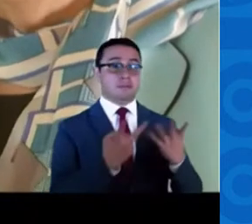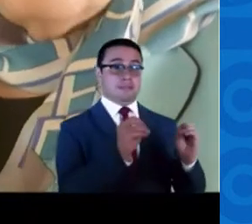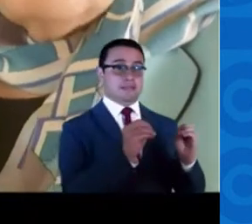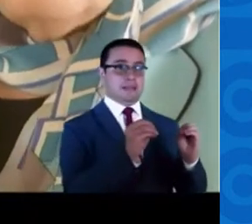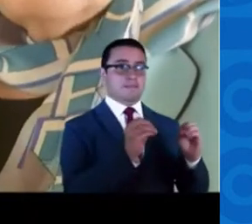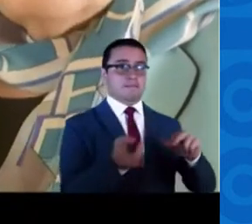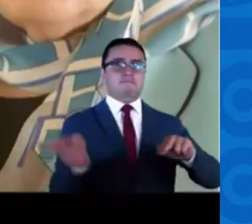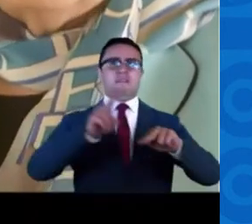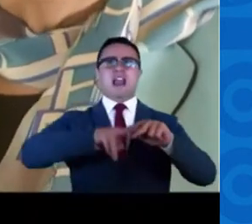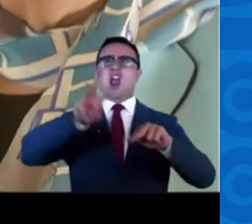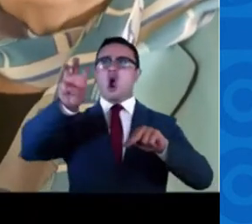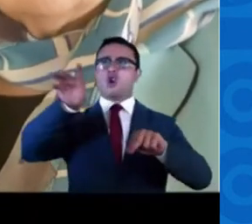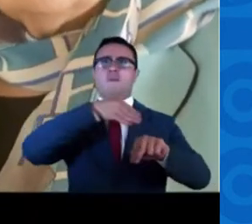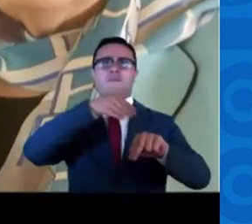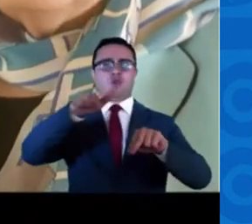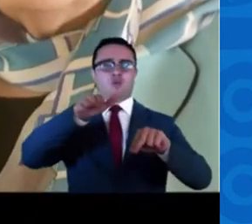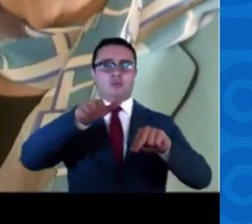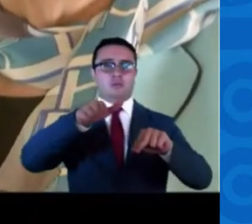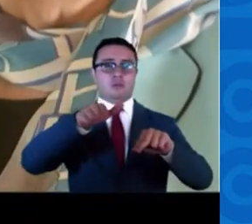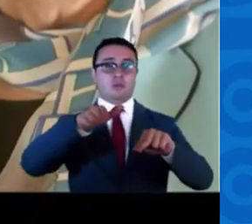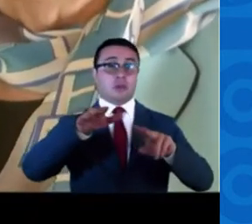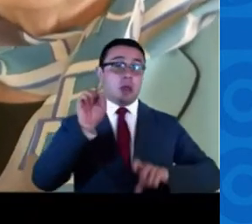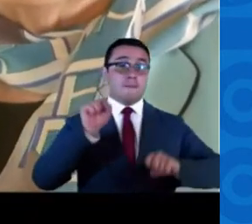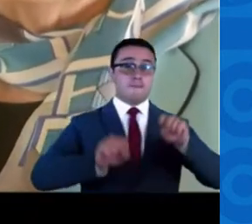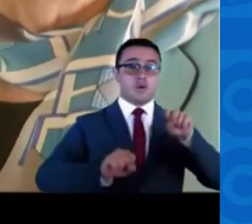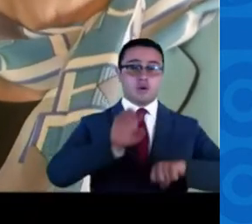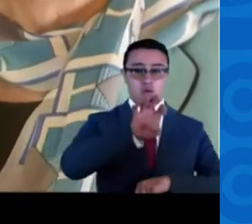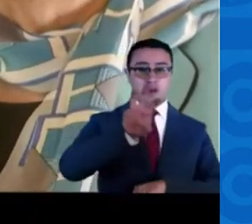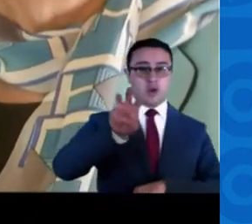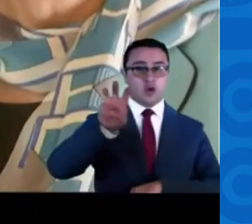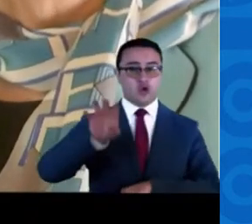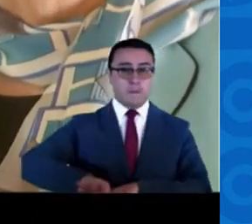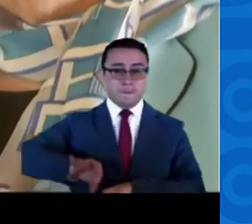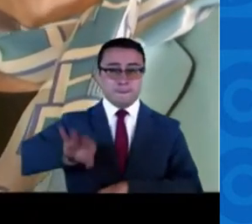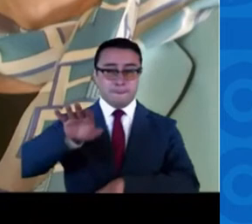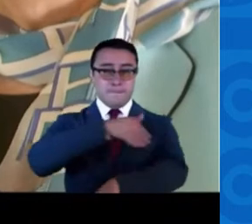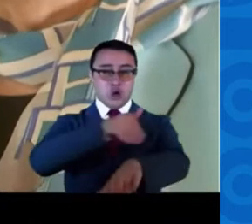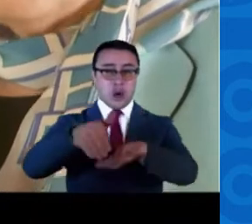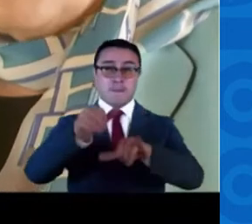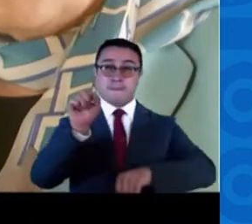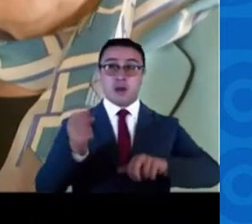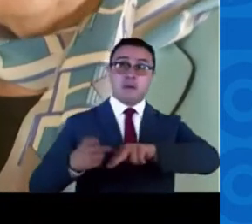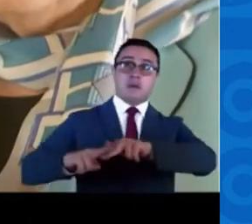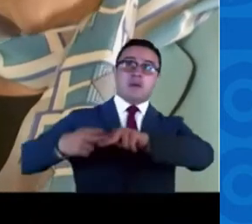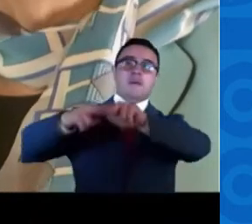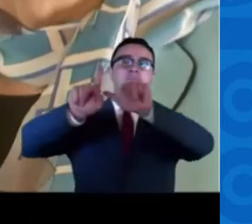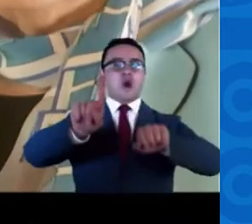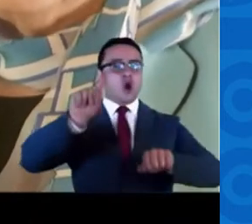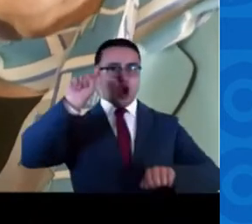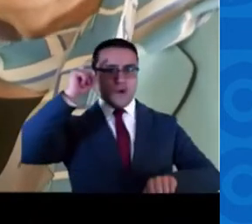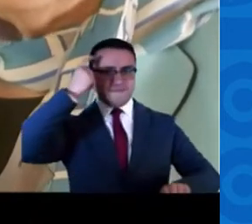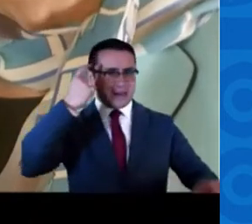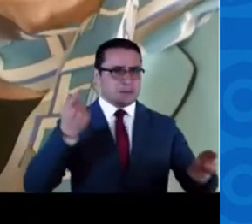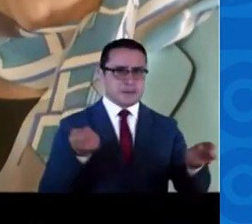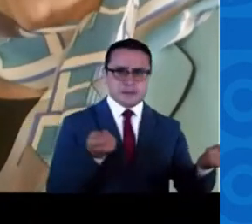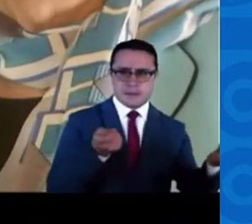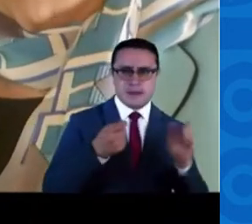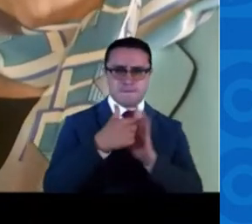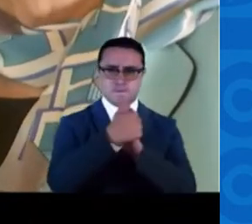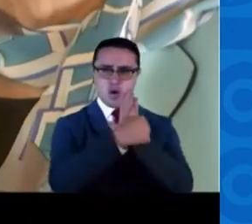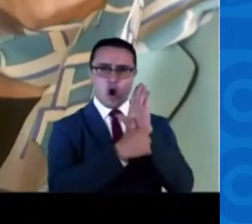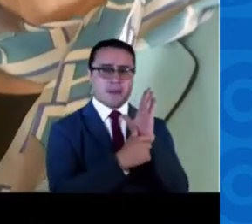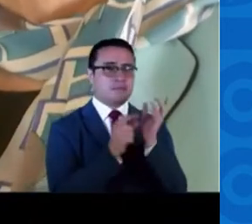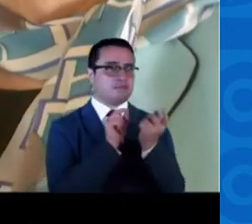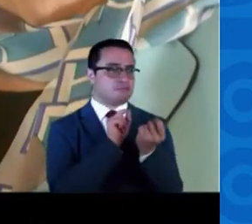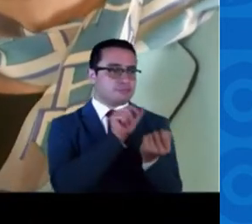78 million people. It could have been reaching 98 million had it not been for the government